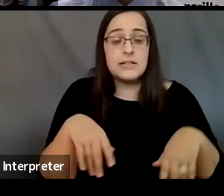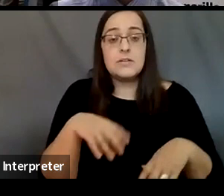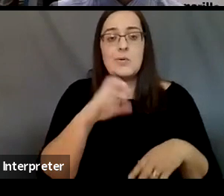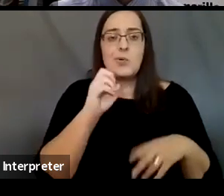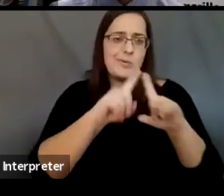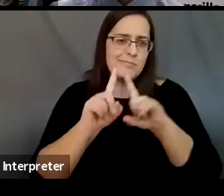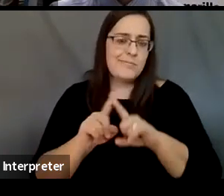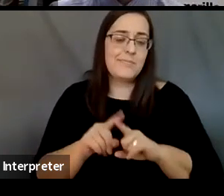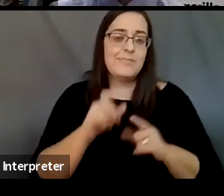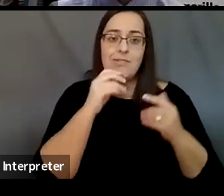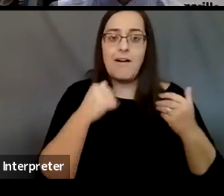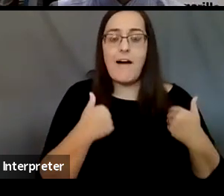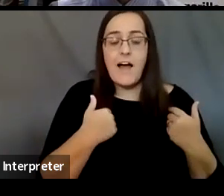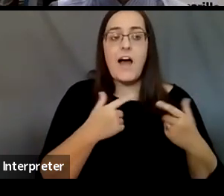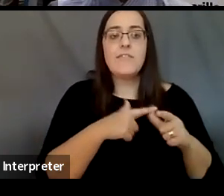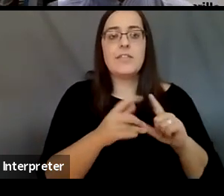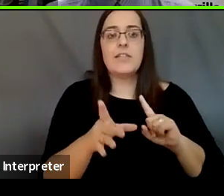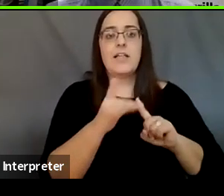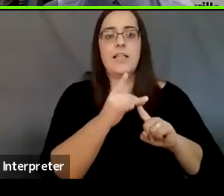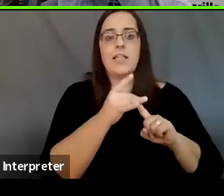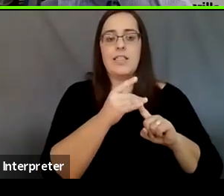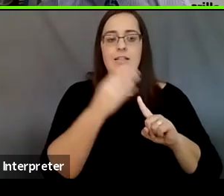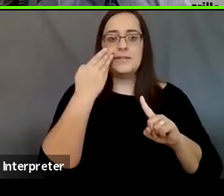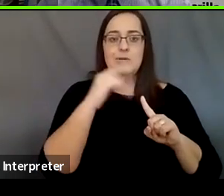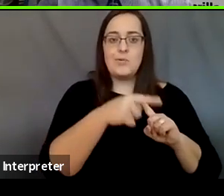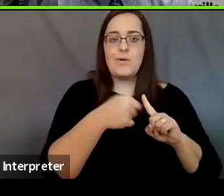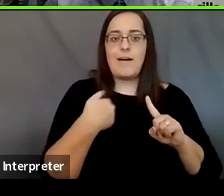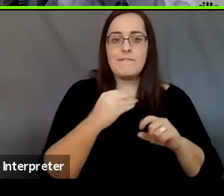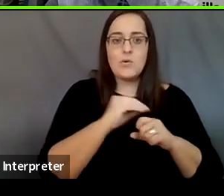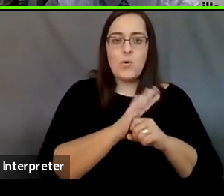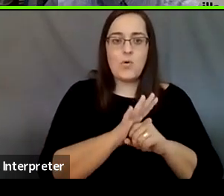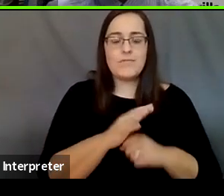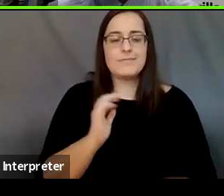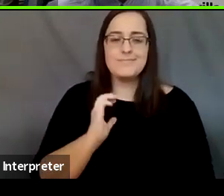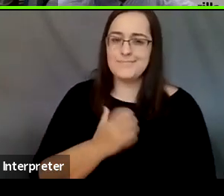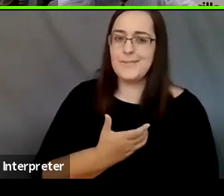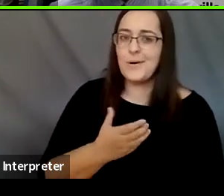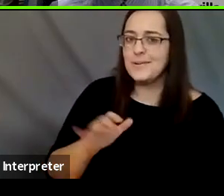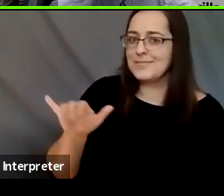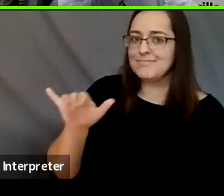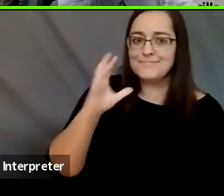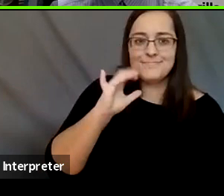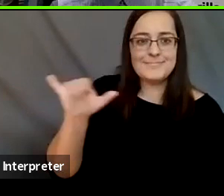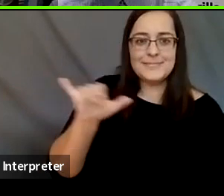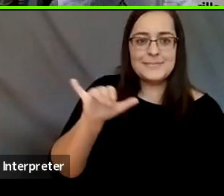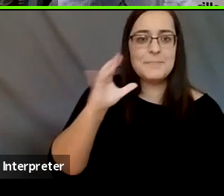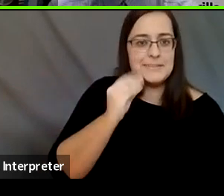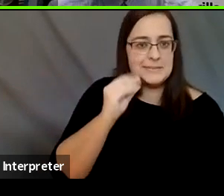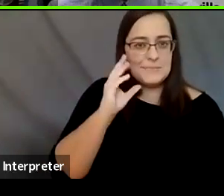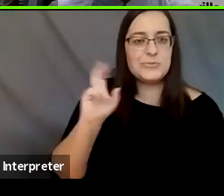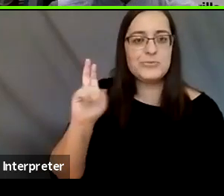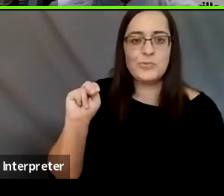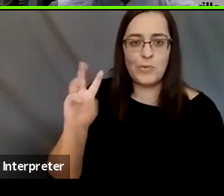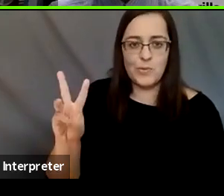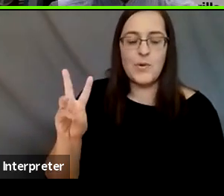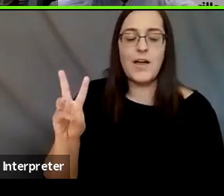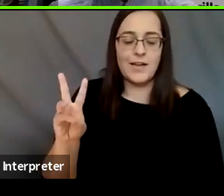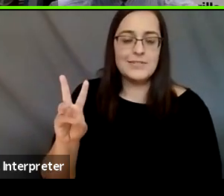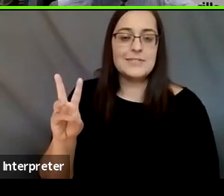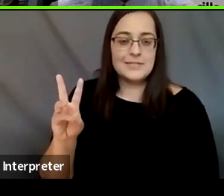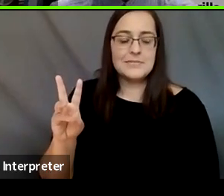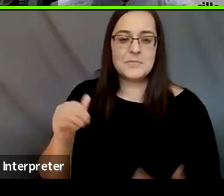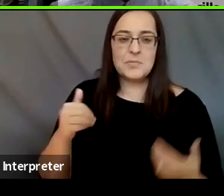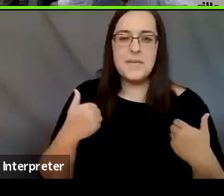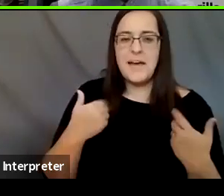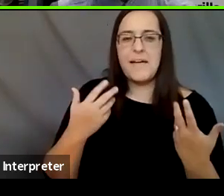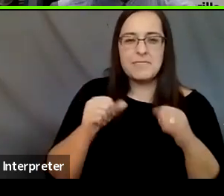cetera. Yeah, and I would say our experience is the same as what Dr. Lamentier was talking about. Is we have a kind